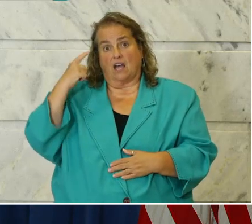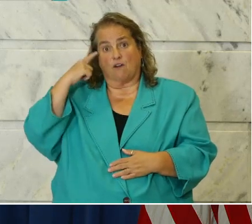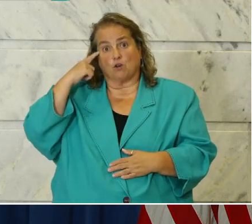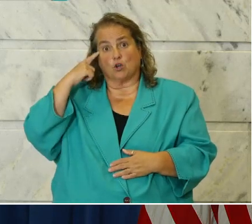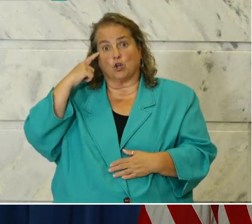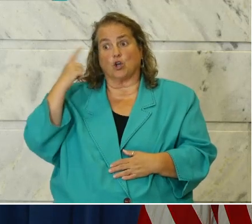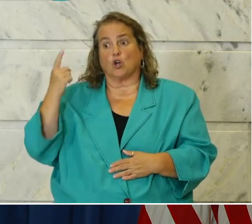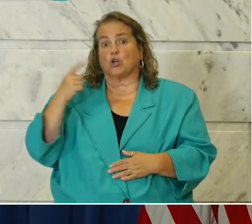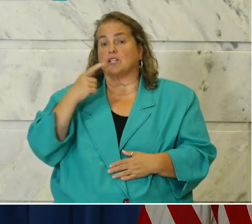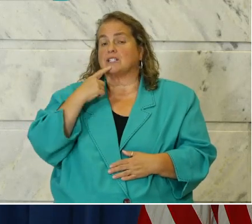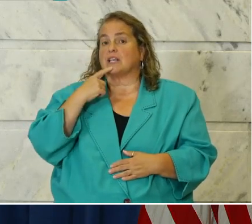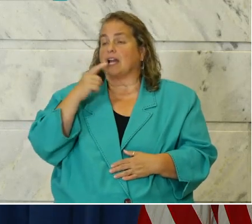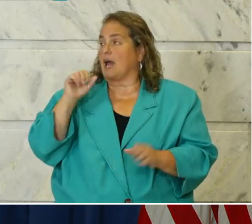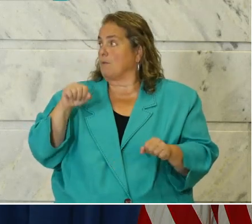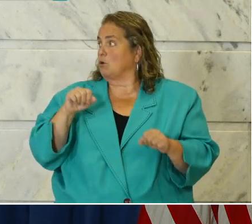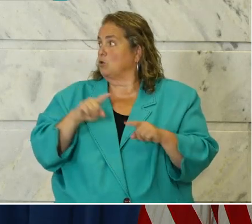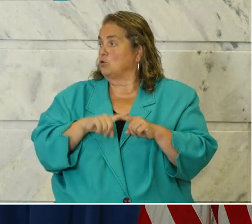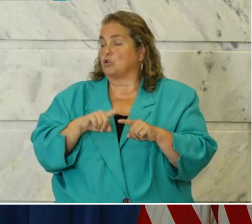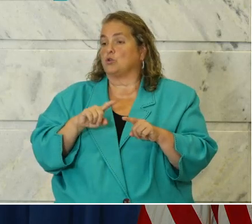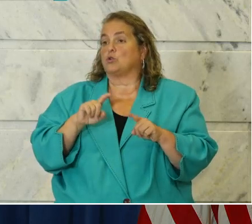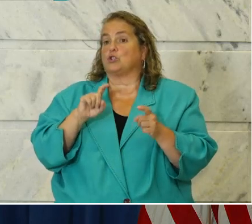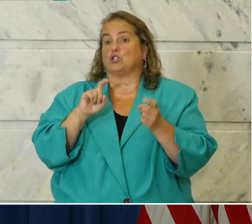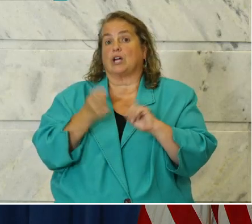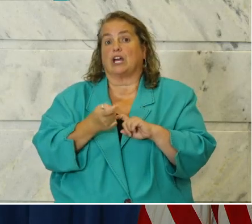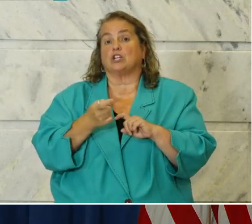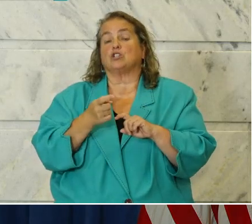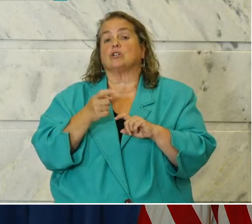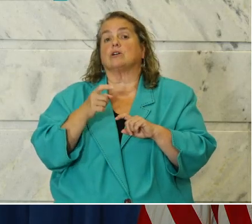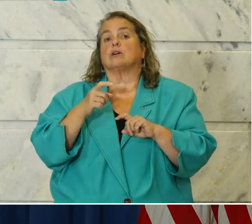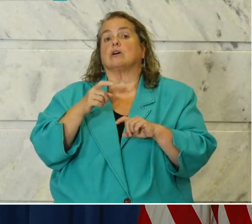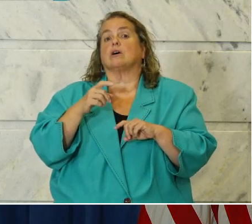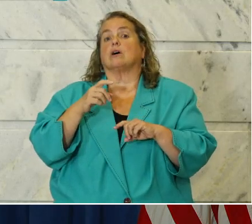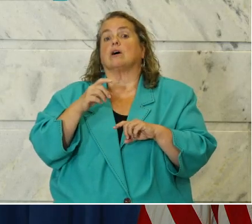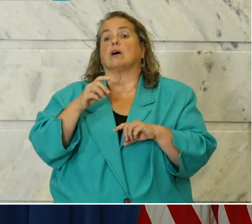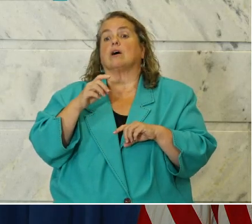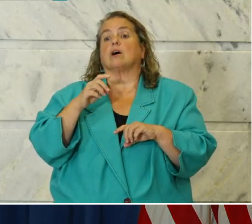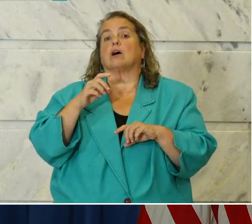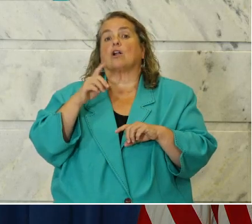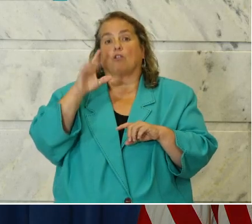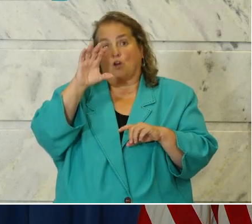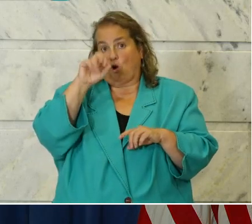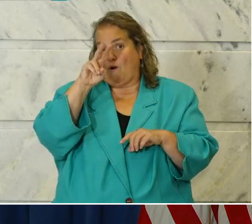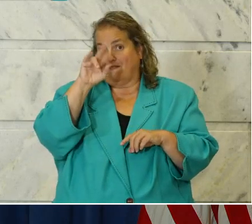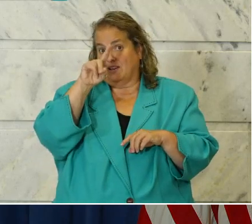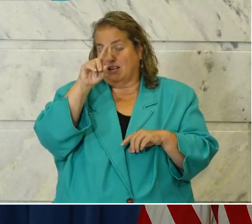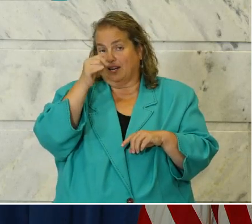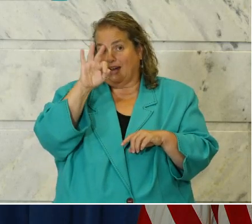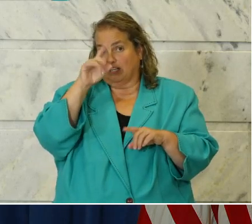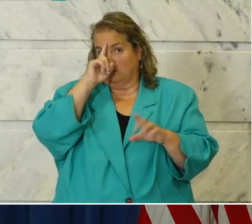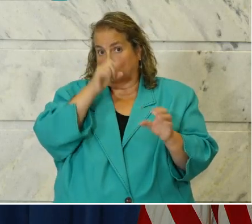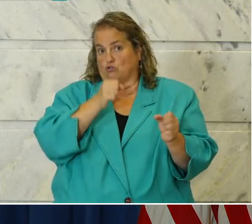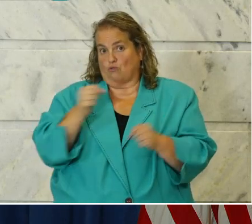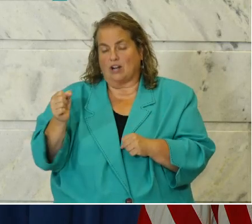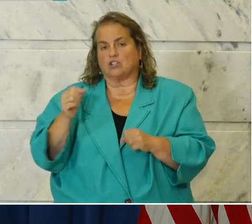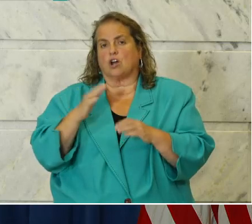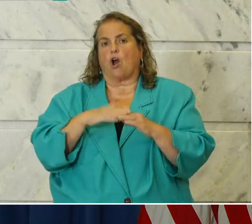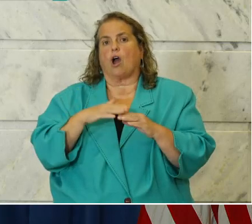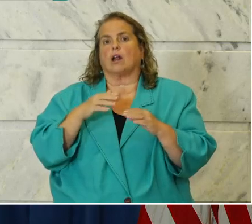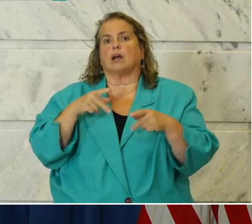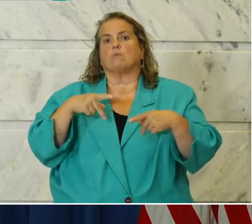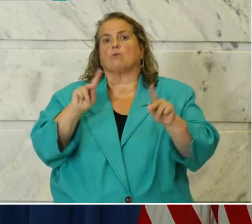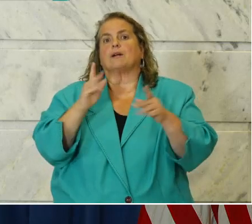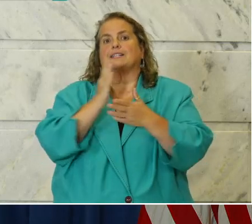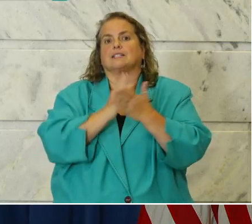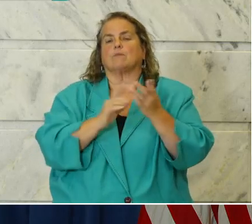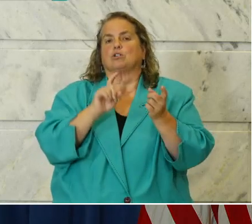distance requirement, and why or why not, and what would it mean to the overall COVID-19 strategy? We allowed some changes